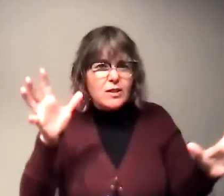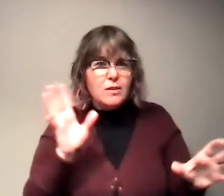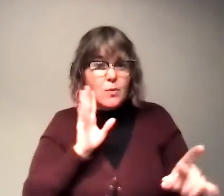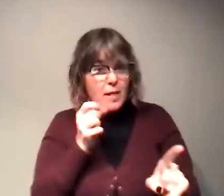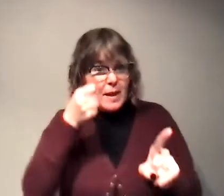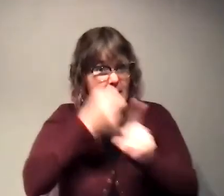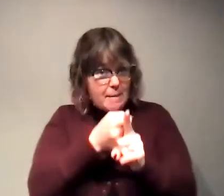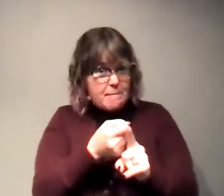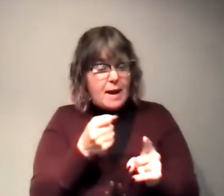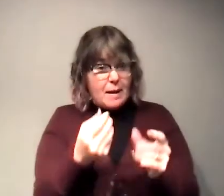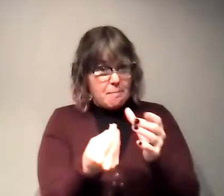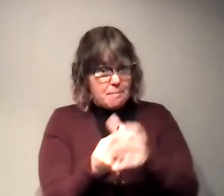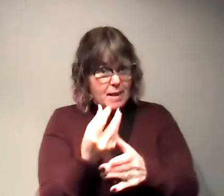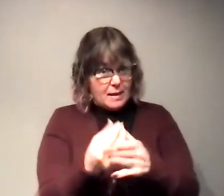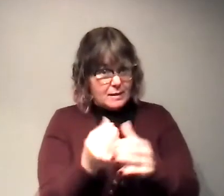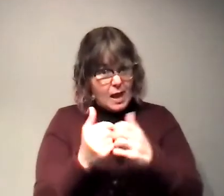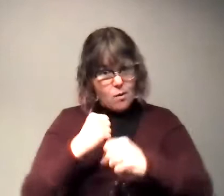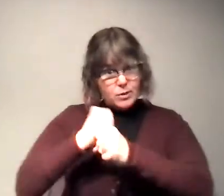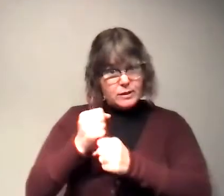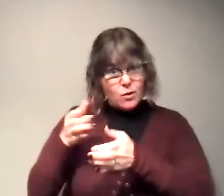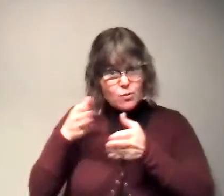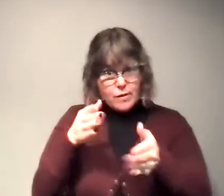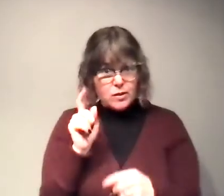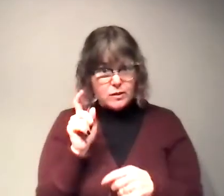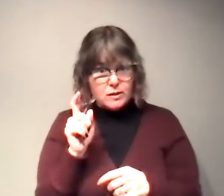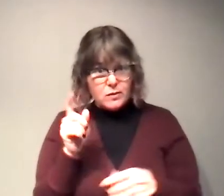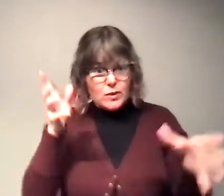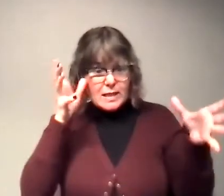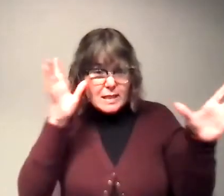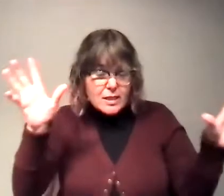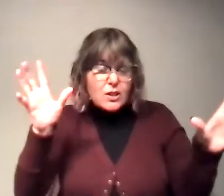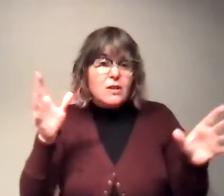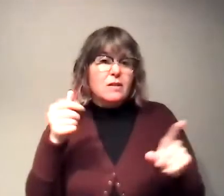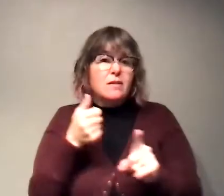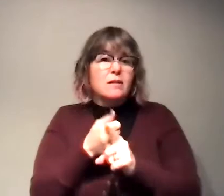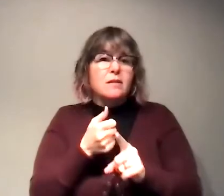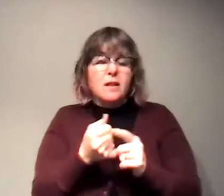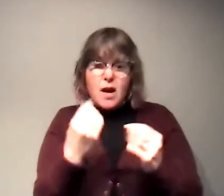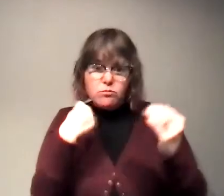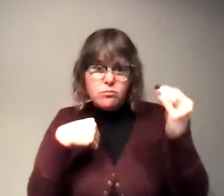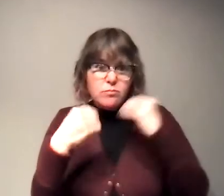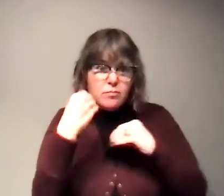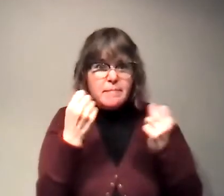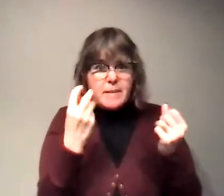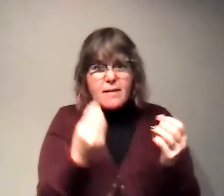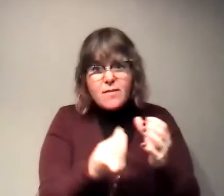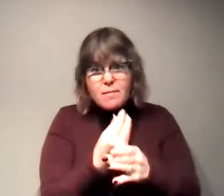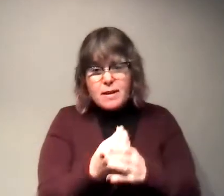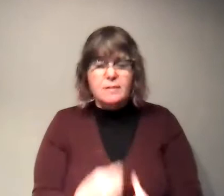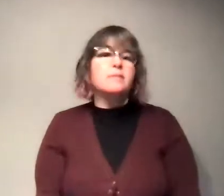way in which plants protect rivers? Because the deer are consuming a lot of those plants.